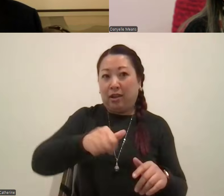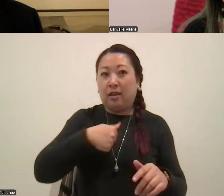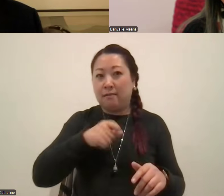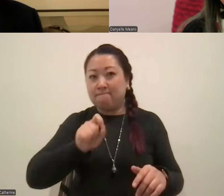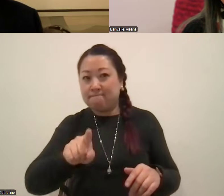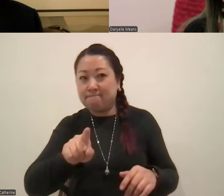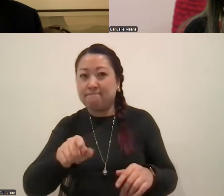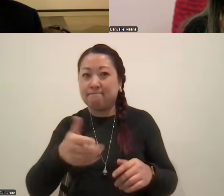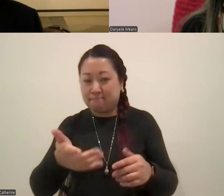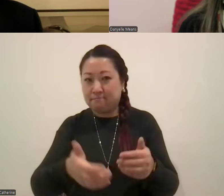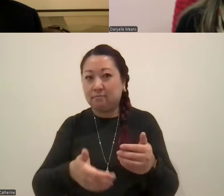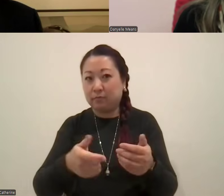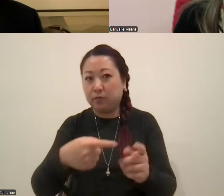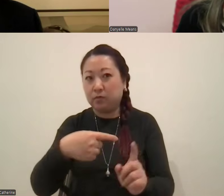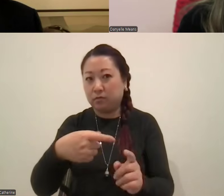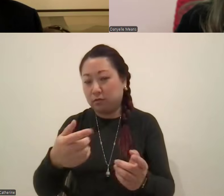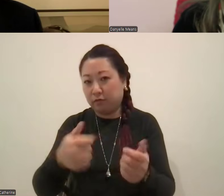concerned about right now?